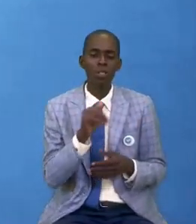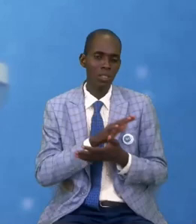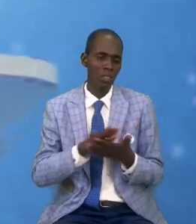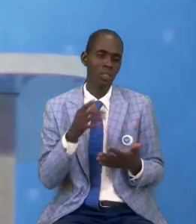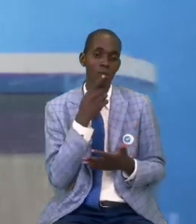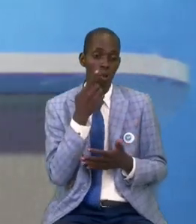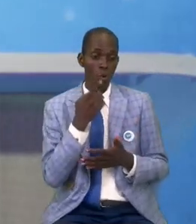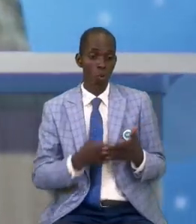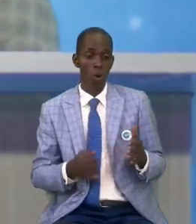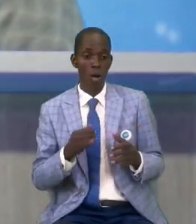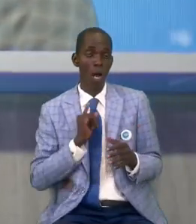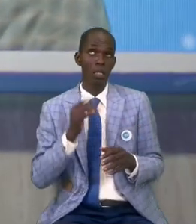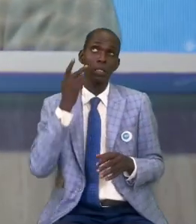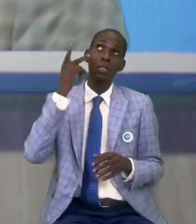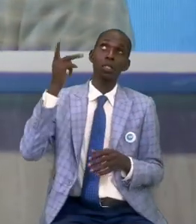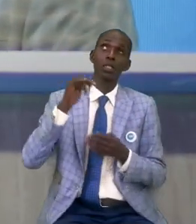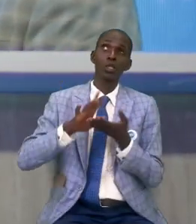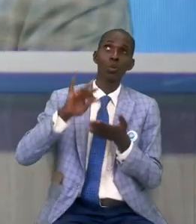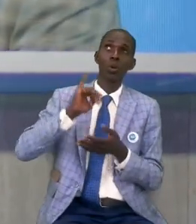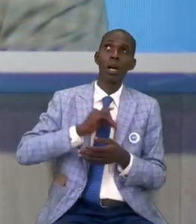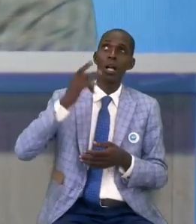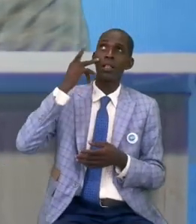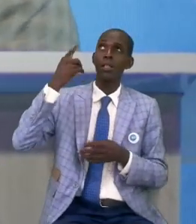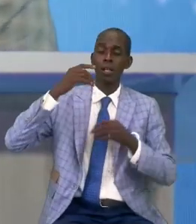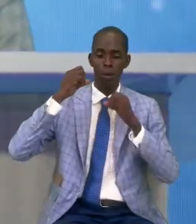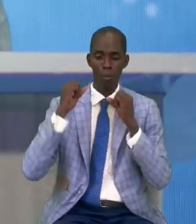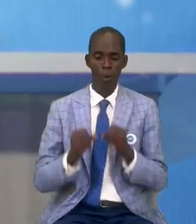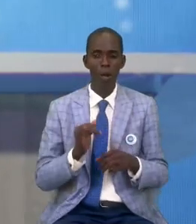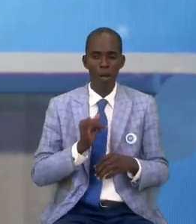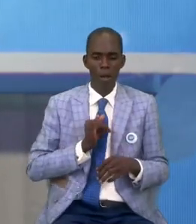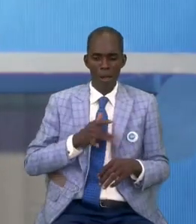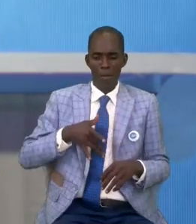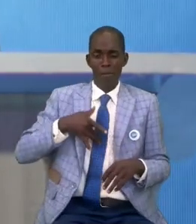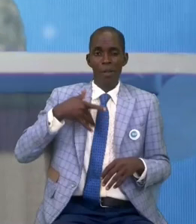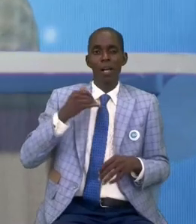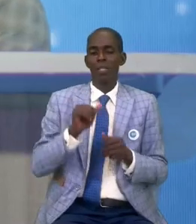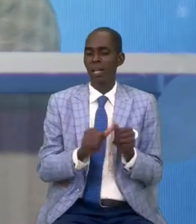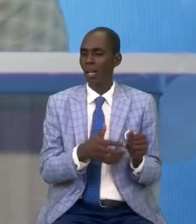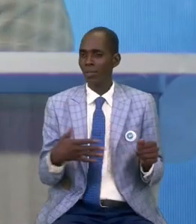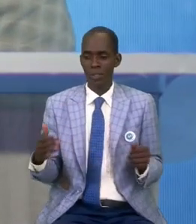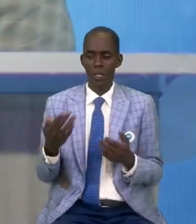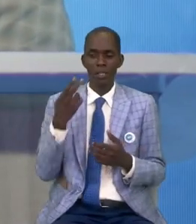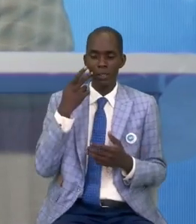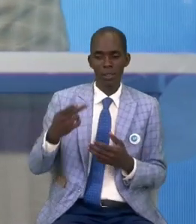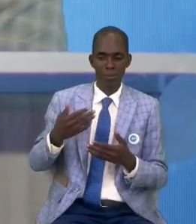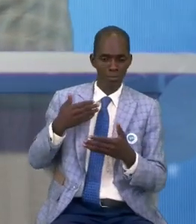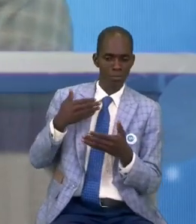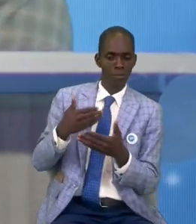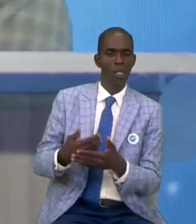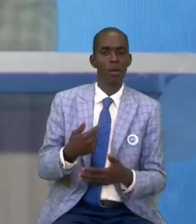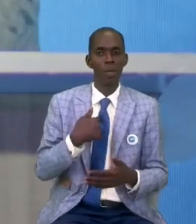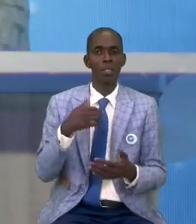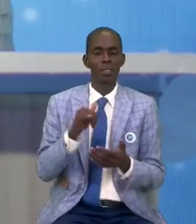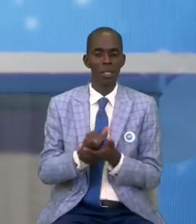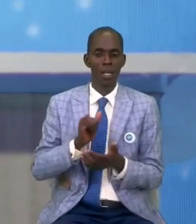sense, and everything available that I will join the host of heaven, I